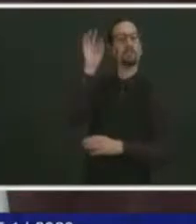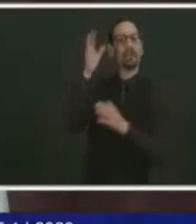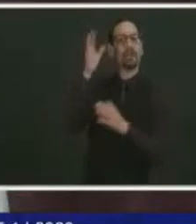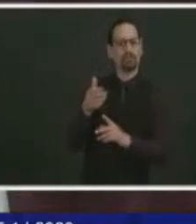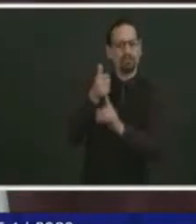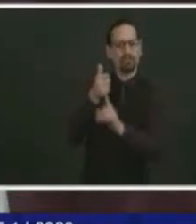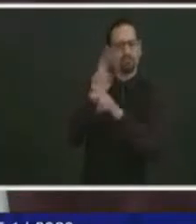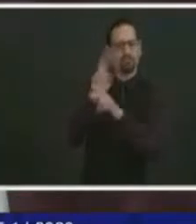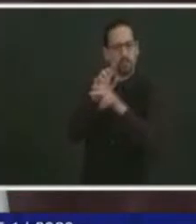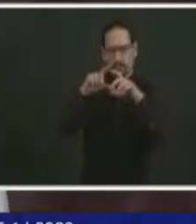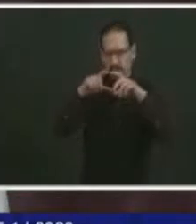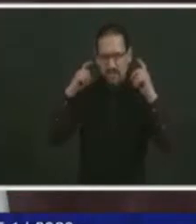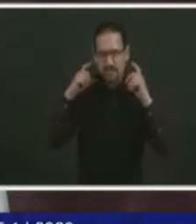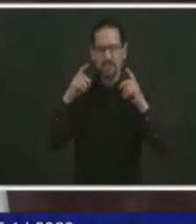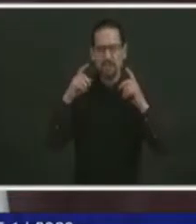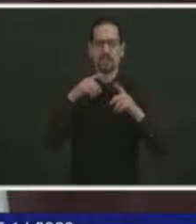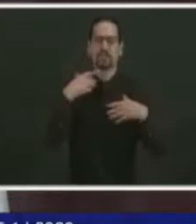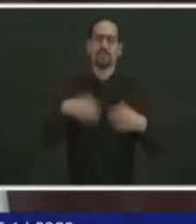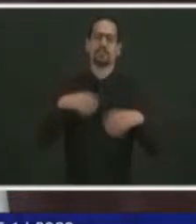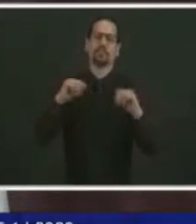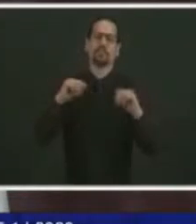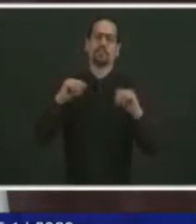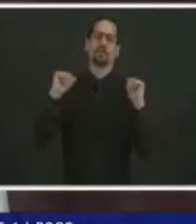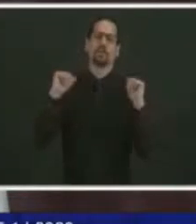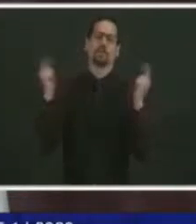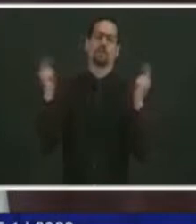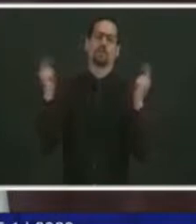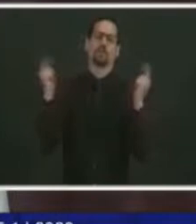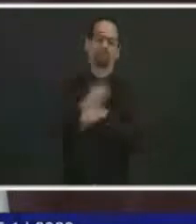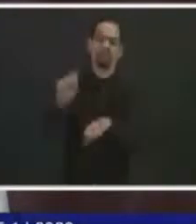faith leaders. They are working hard to keep you safe.